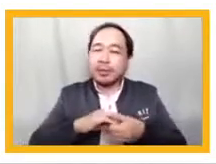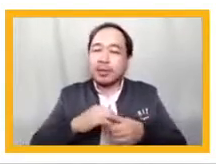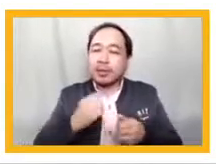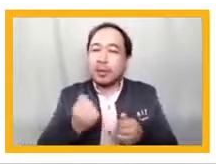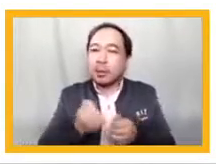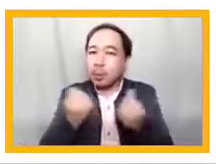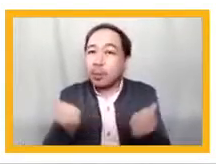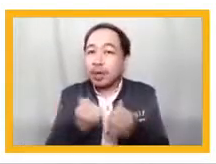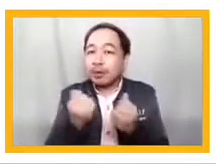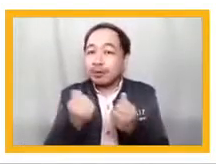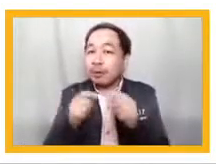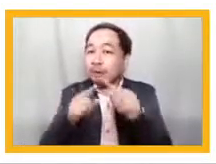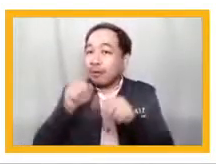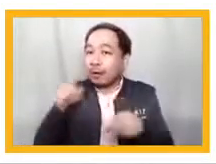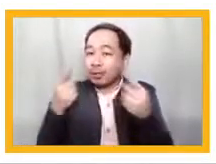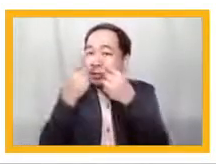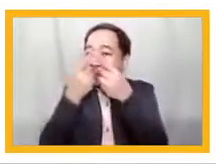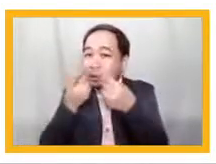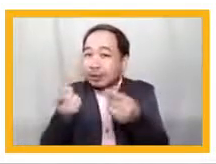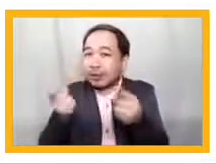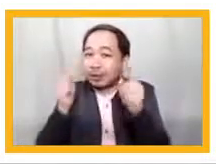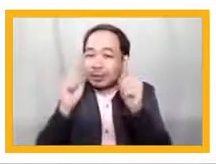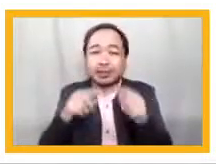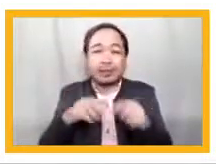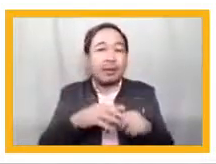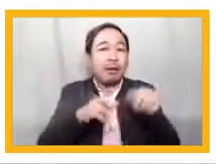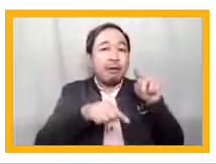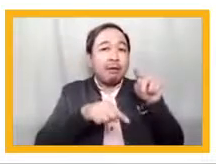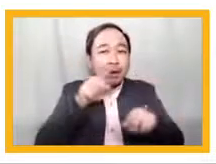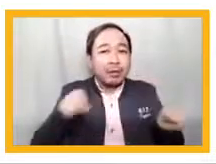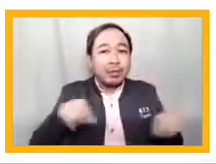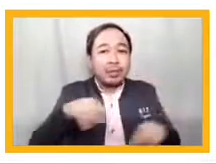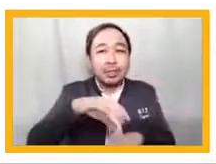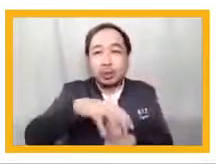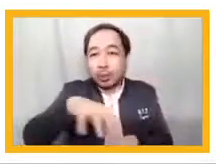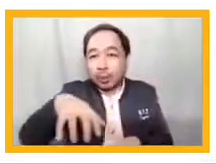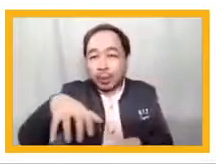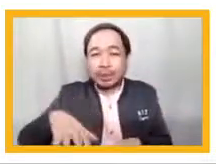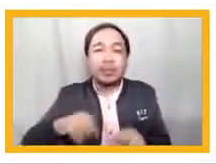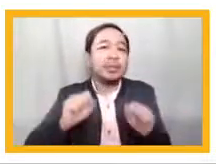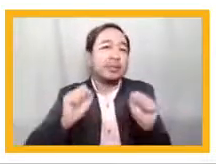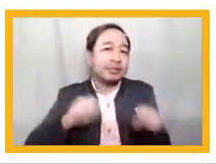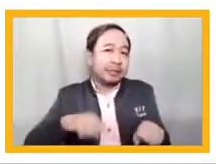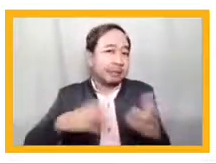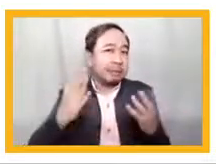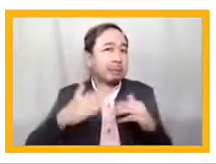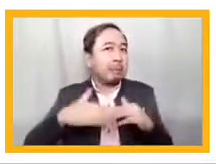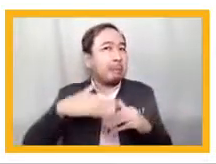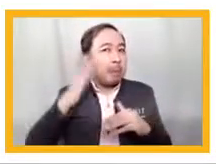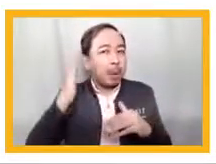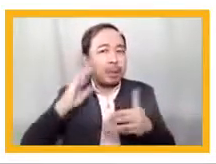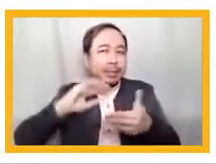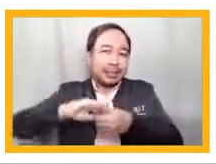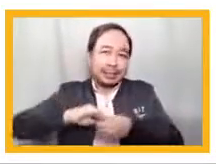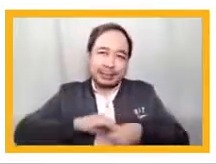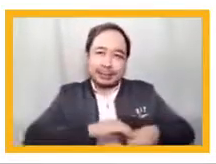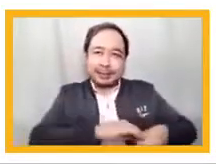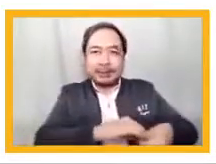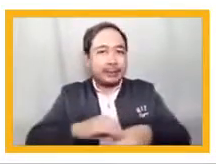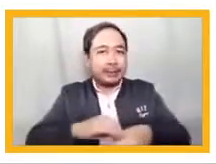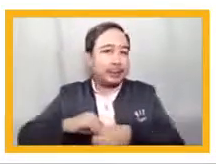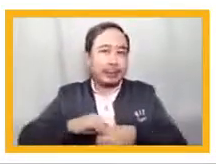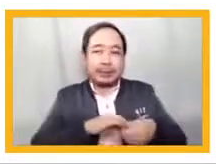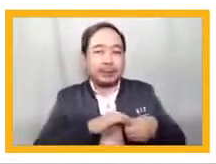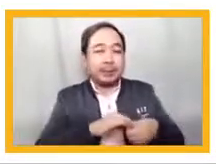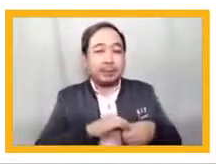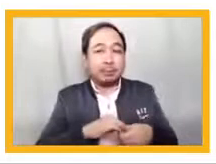countries so that we can have more by collaborating. We cannot do it everything by ourselves,